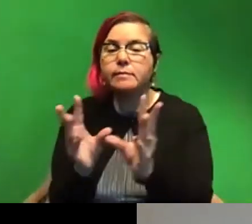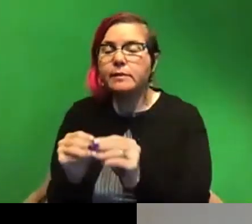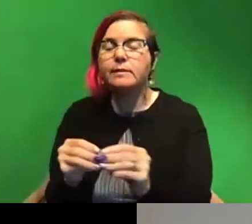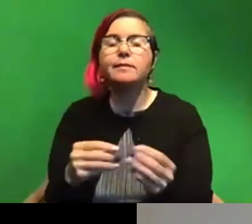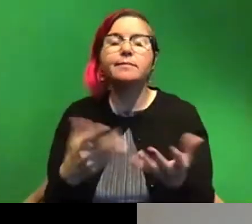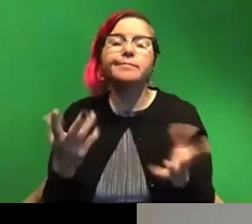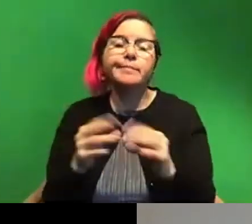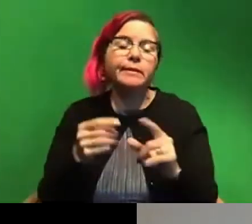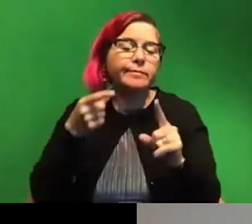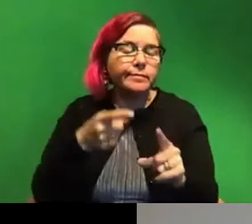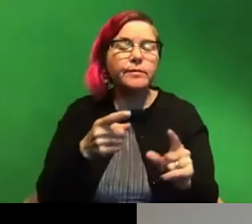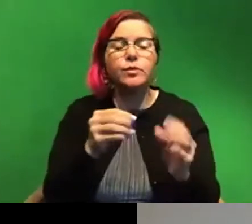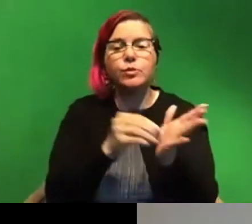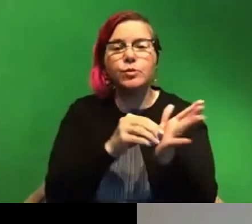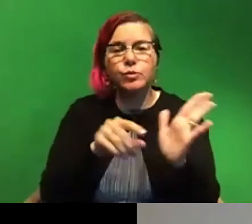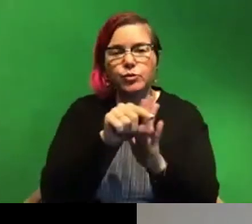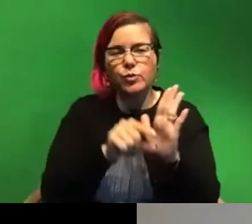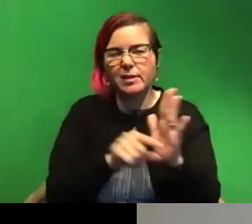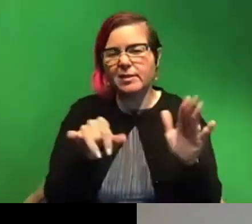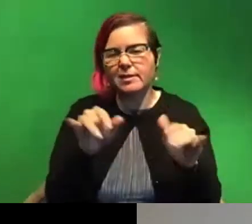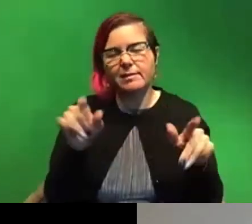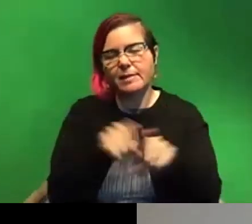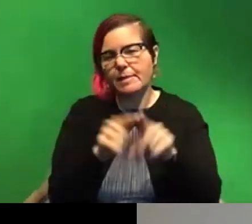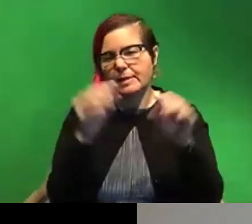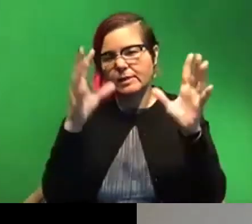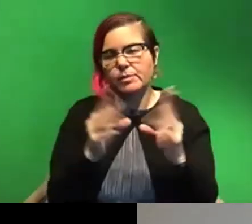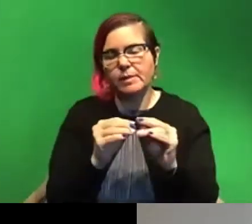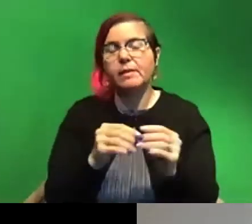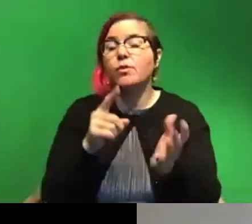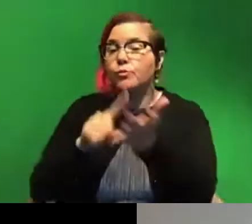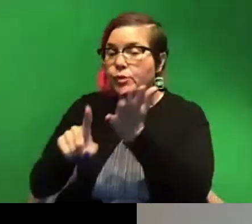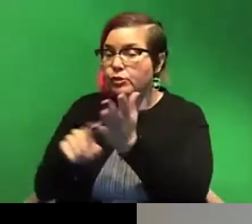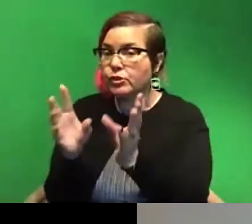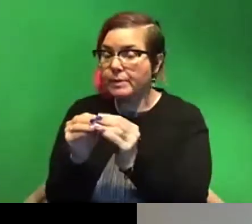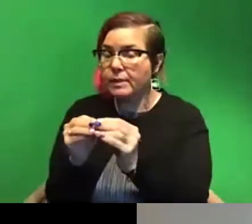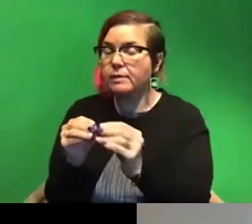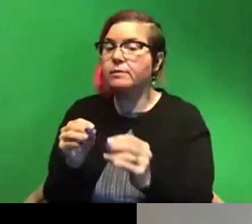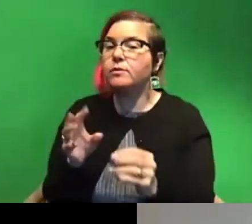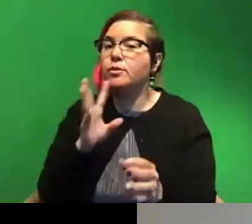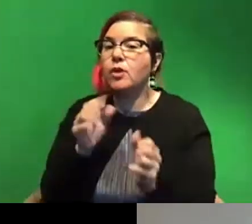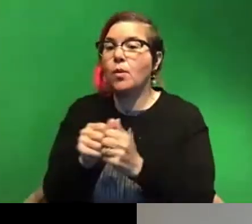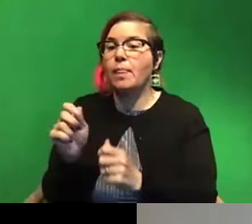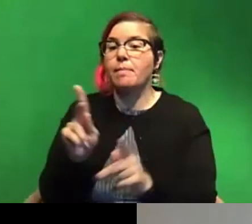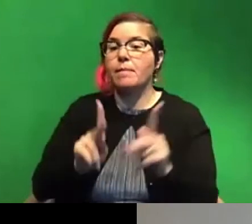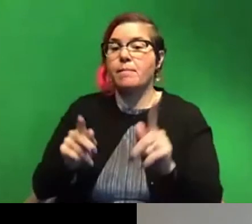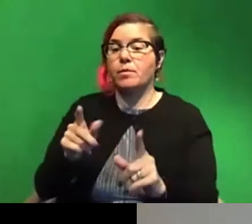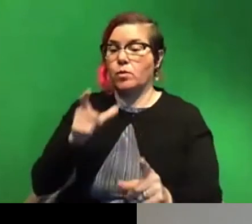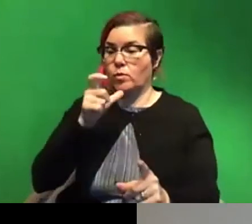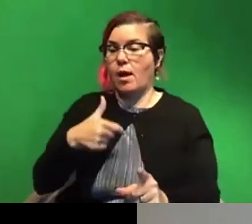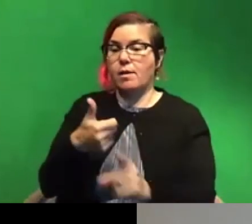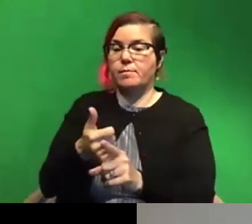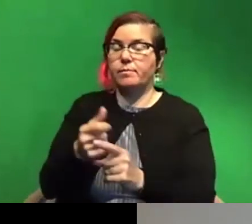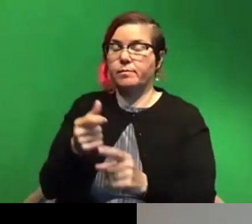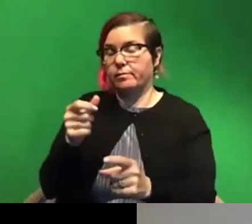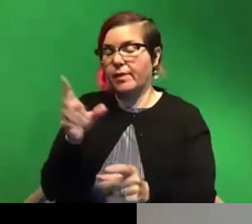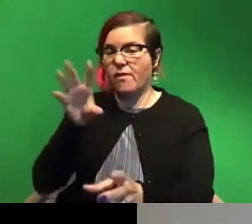talk about our students' grades, like your teacher meetings. Then I also have research meetings, or I talk to people that I'm researching. So I have participants in studies